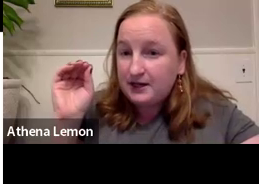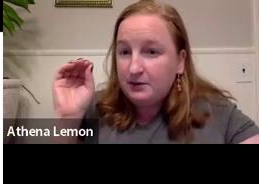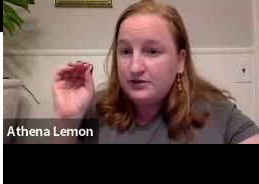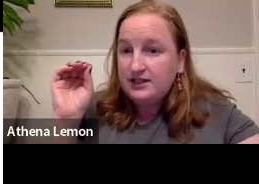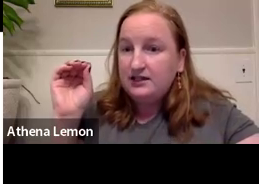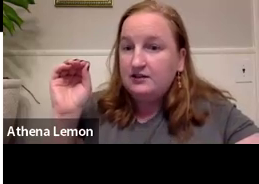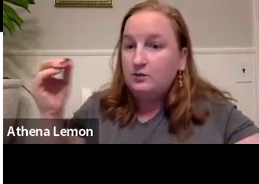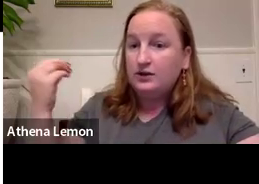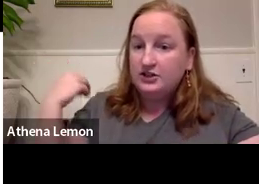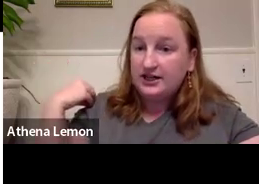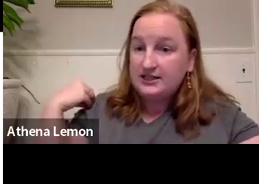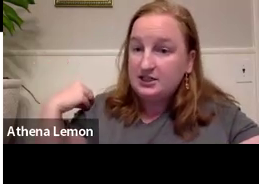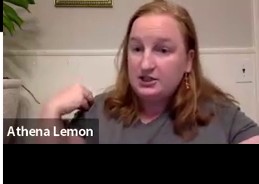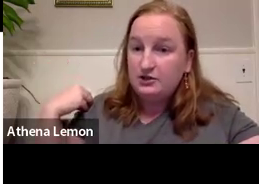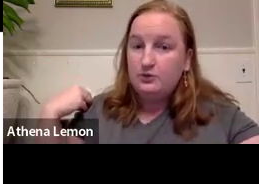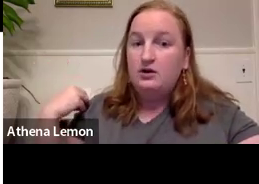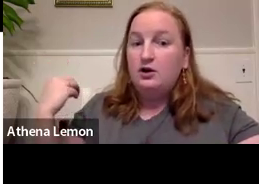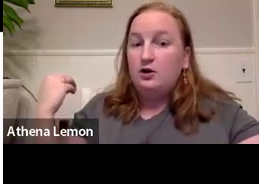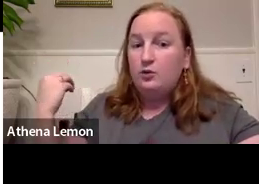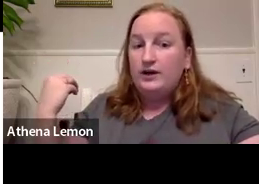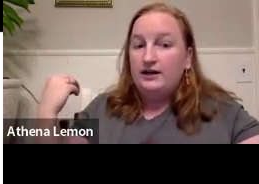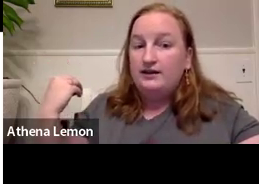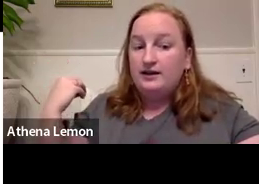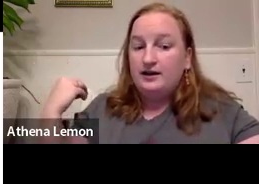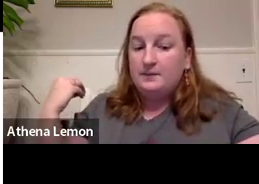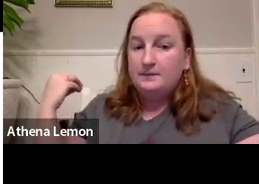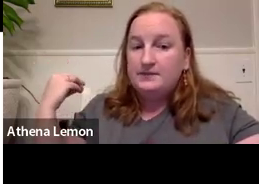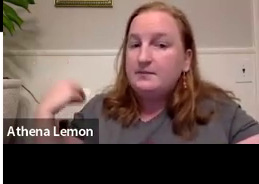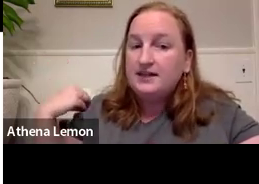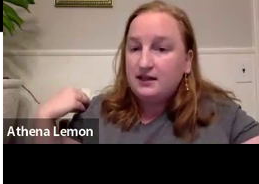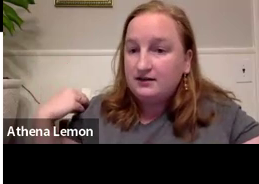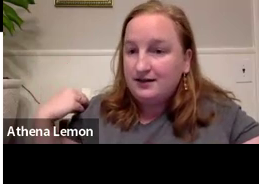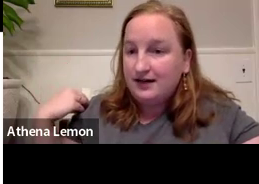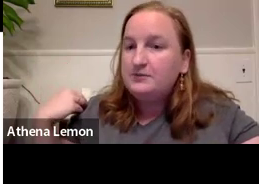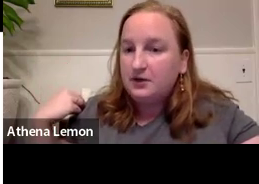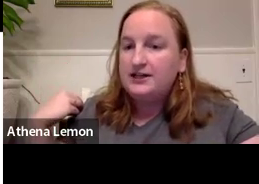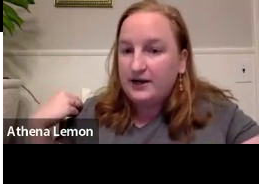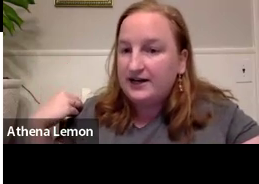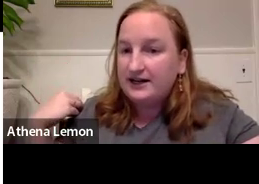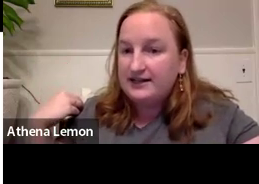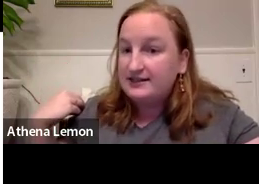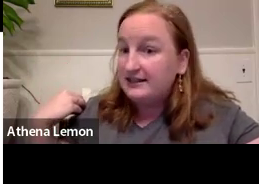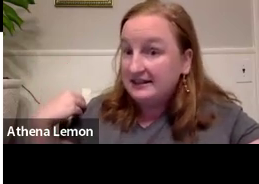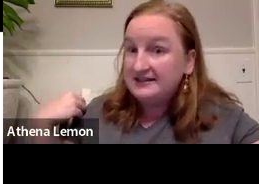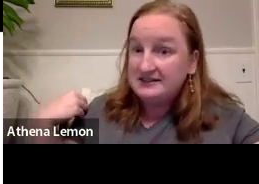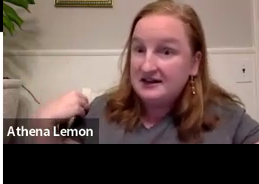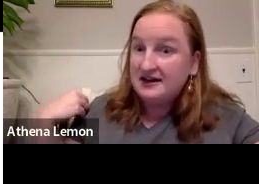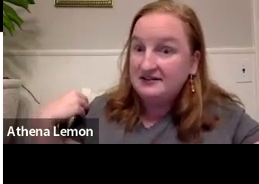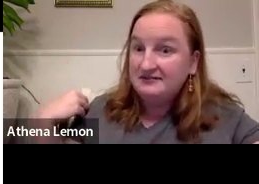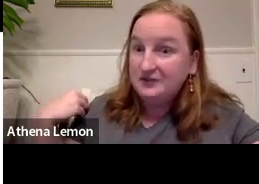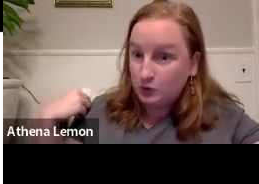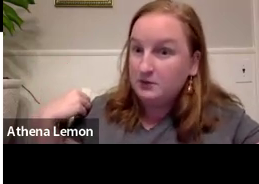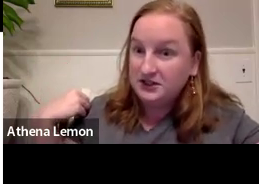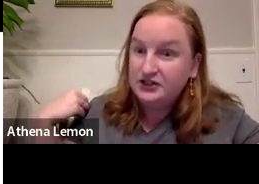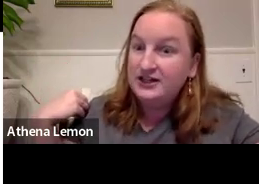of that spike protein we'll inject into you with something that helps our bodies recognize this is